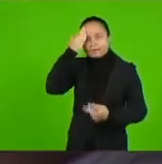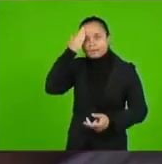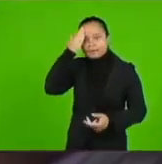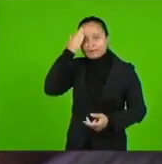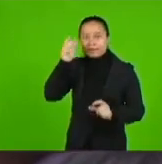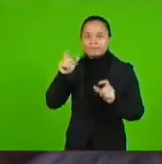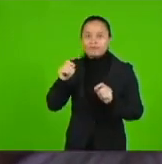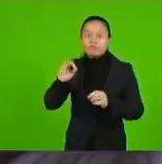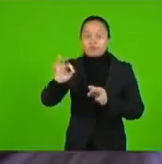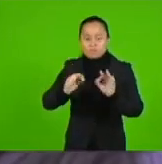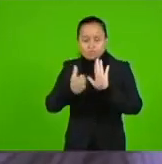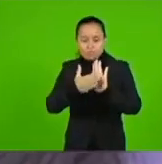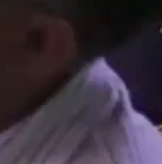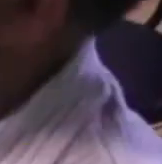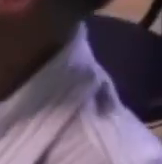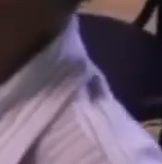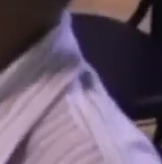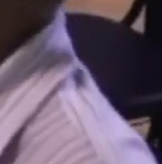God.